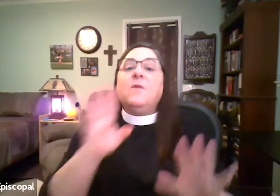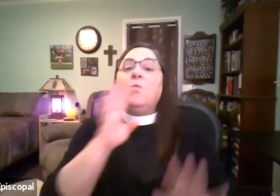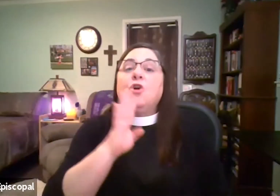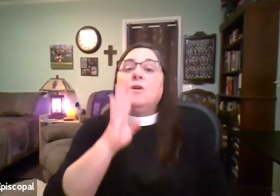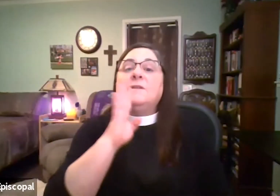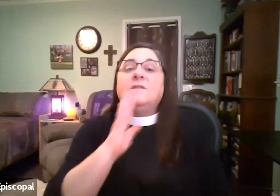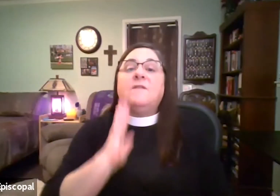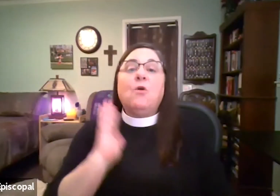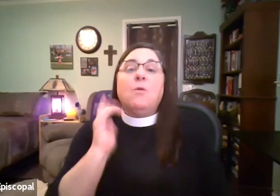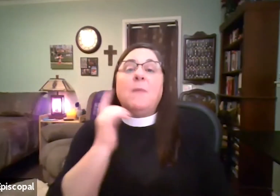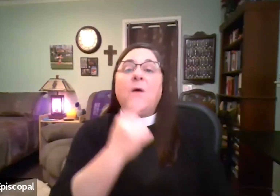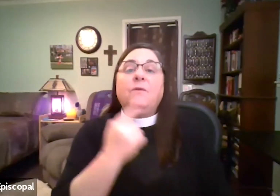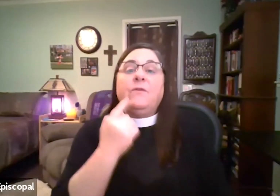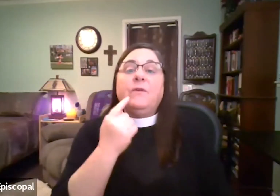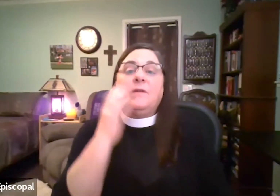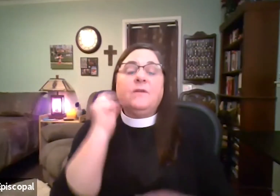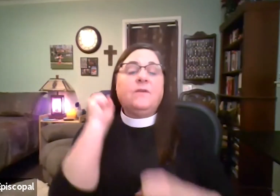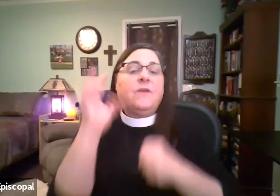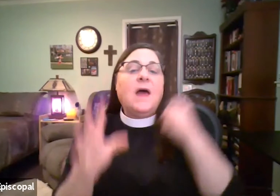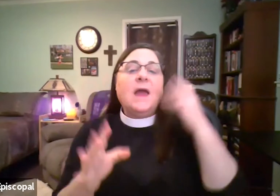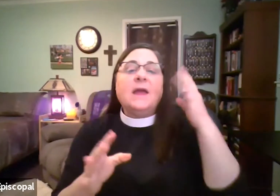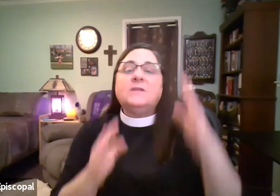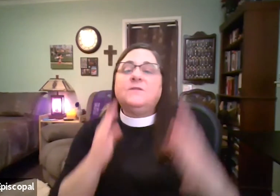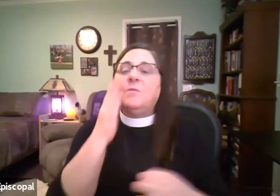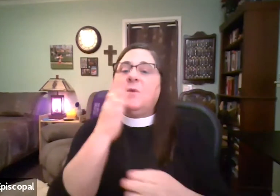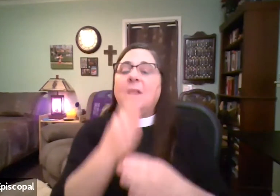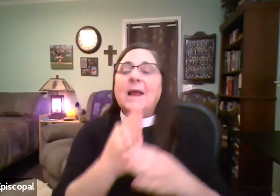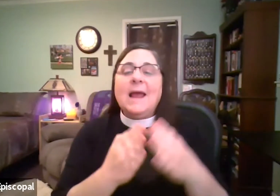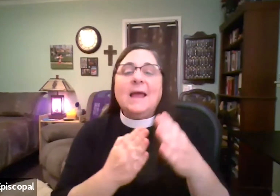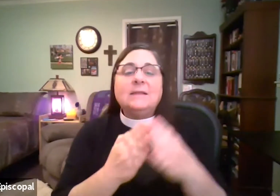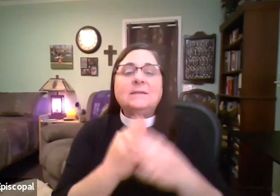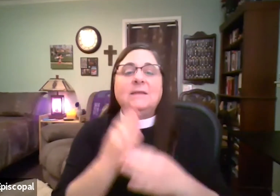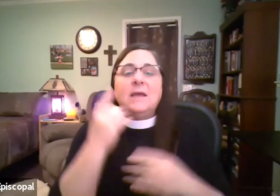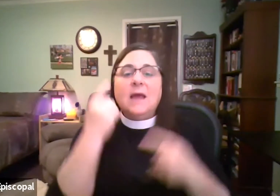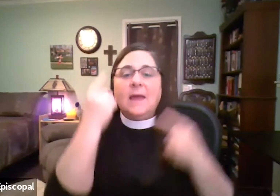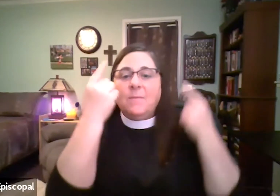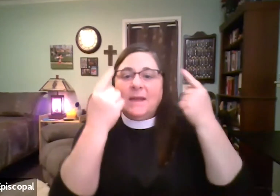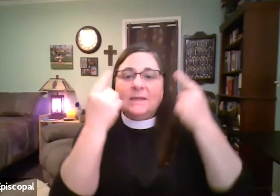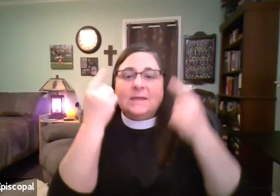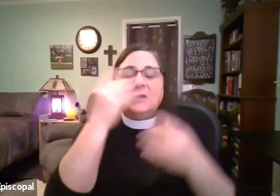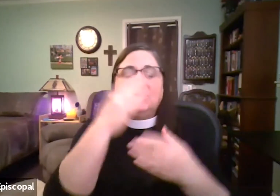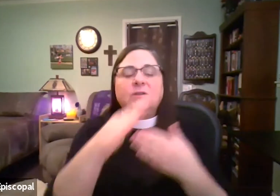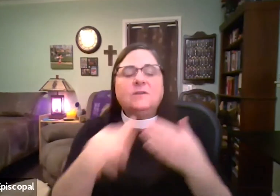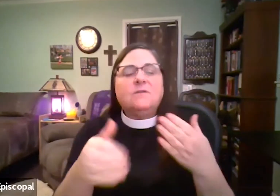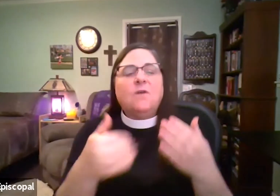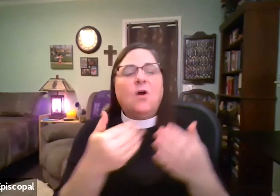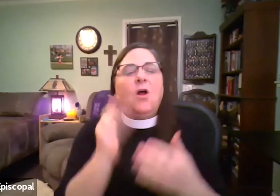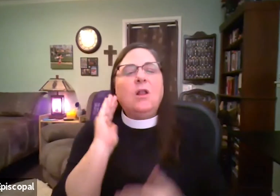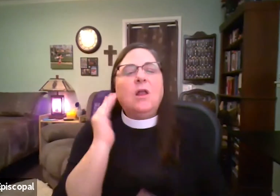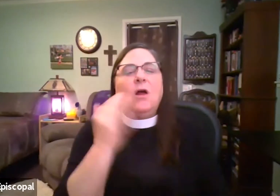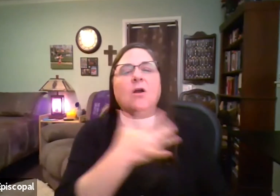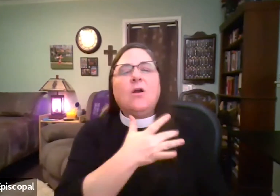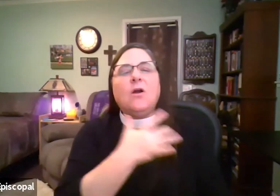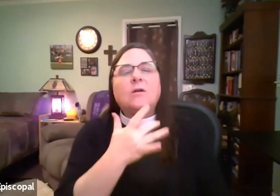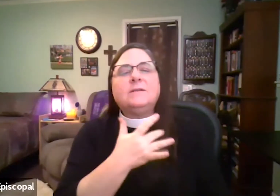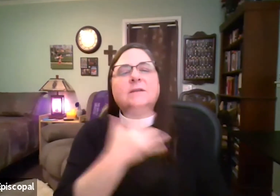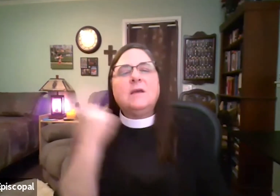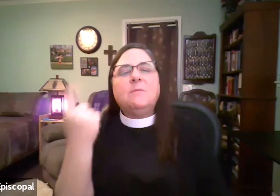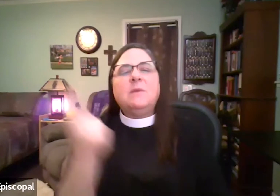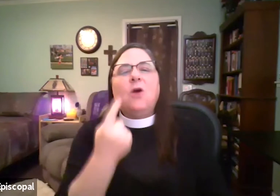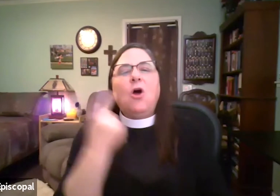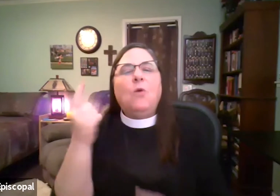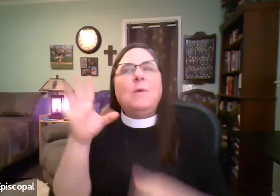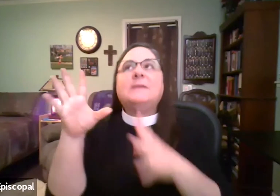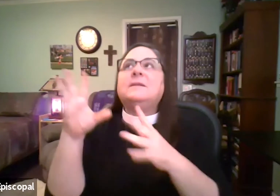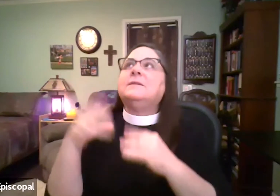May the words of our mouths, the signs from our hands, and the meditations of all our hearts